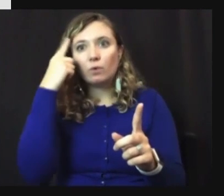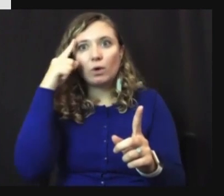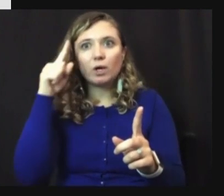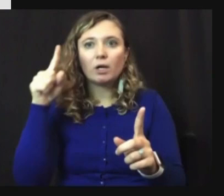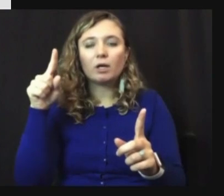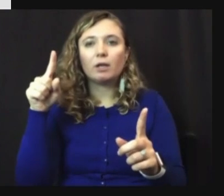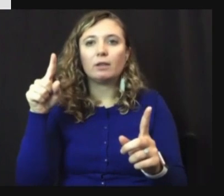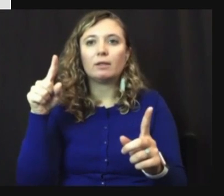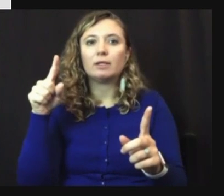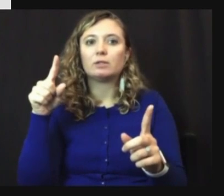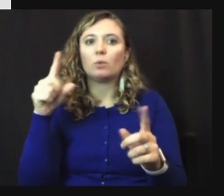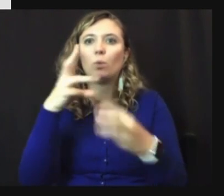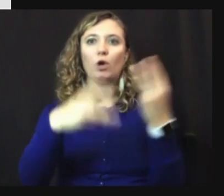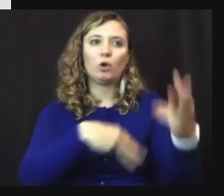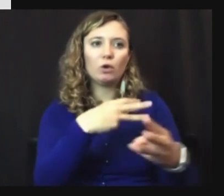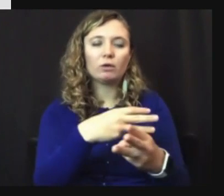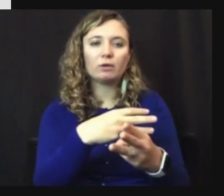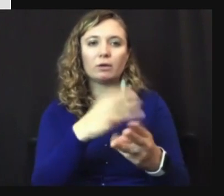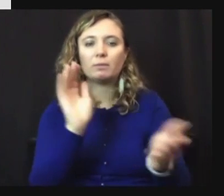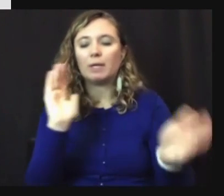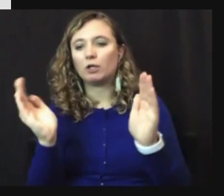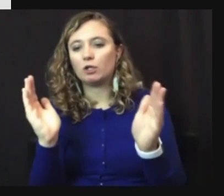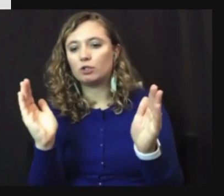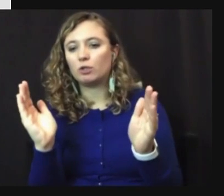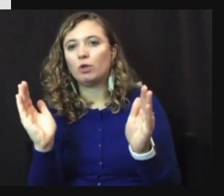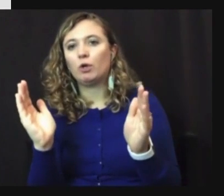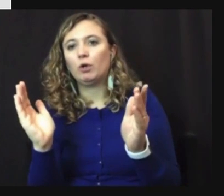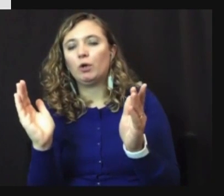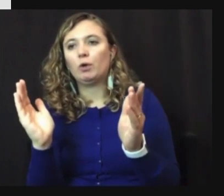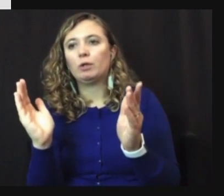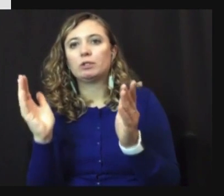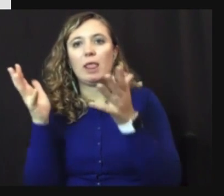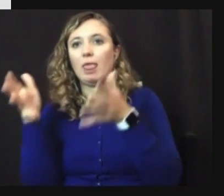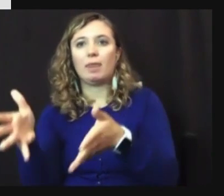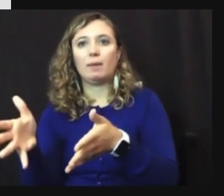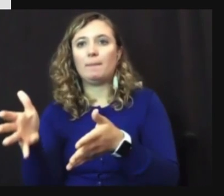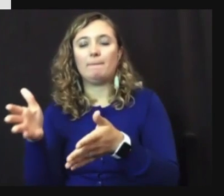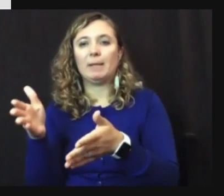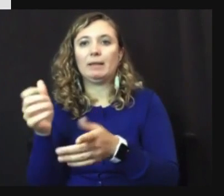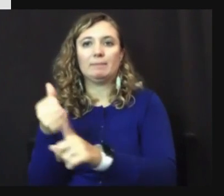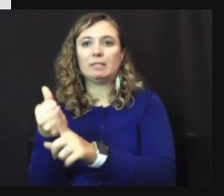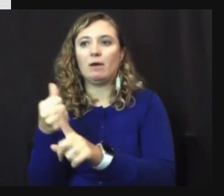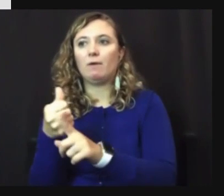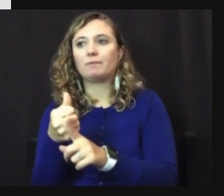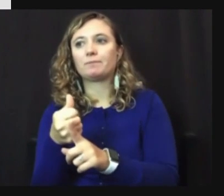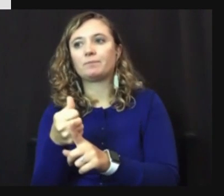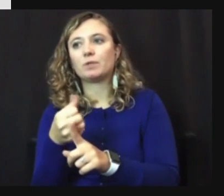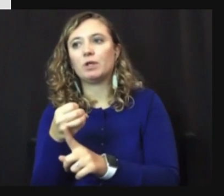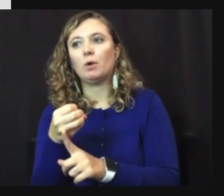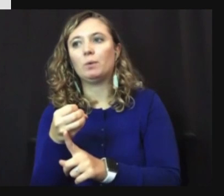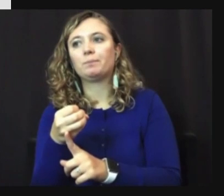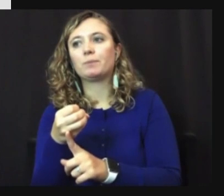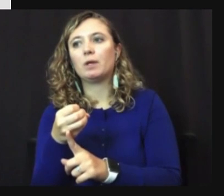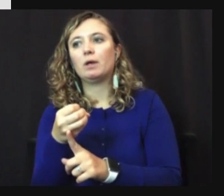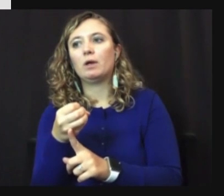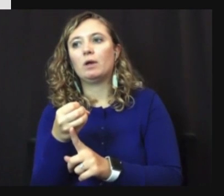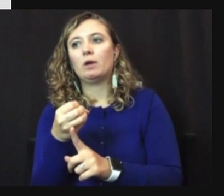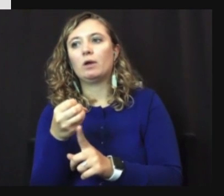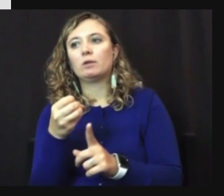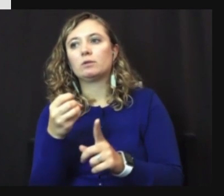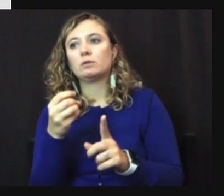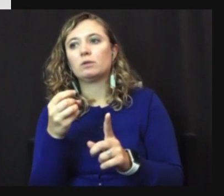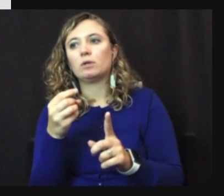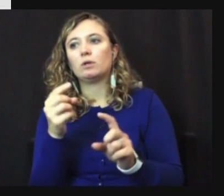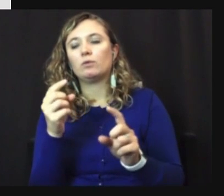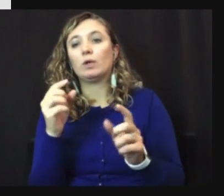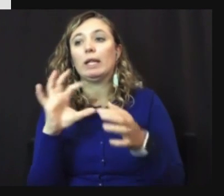on making the world more accepting? Related question, what are some harmful goals that you often see therapists work